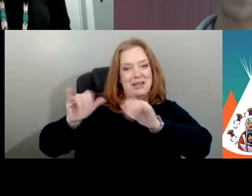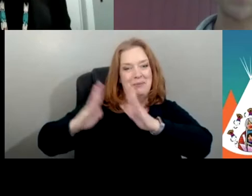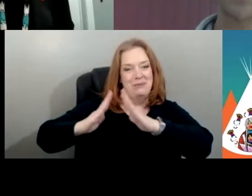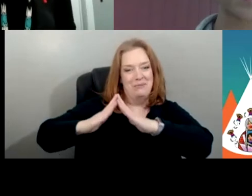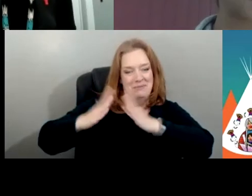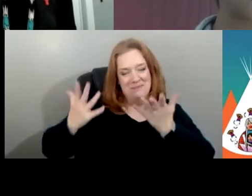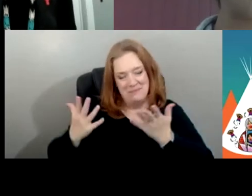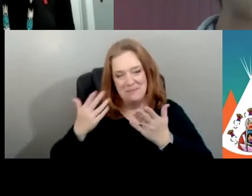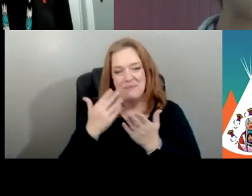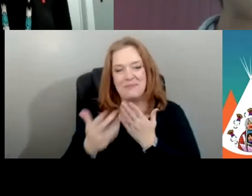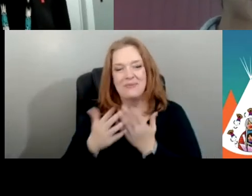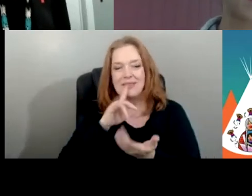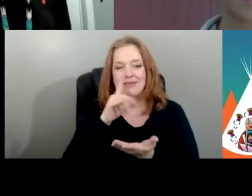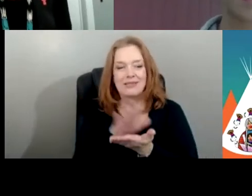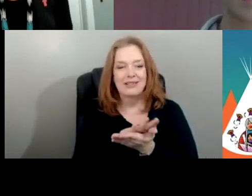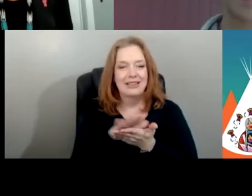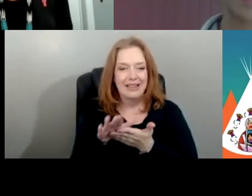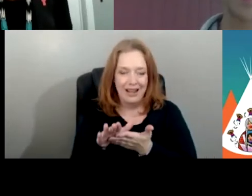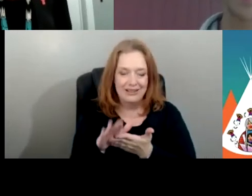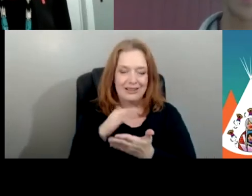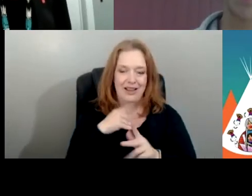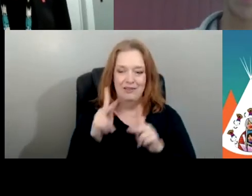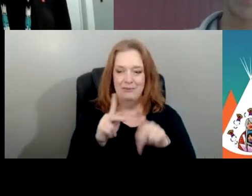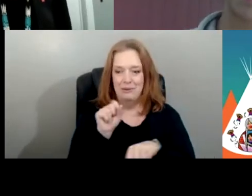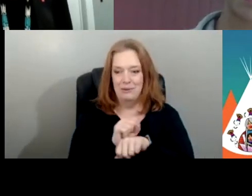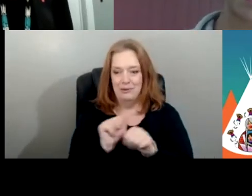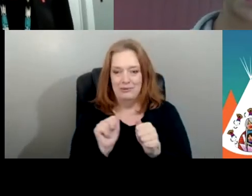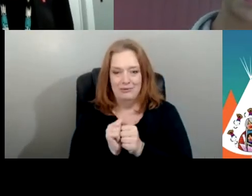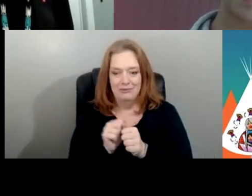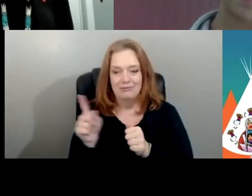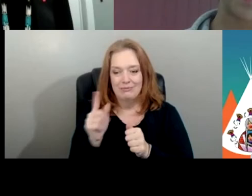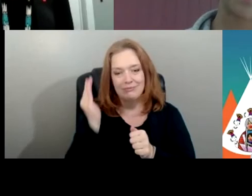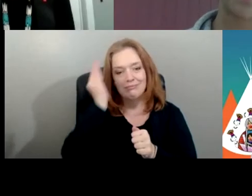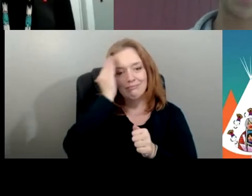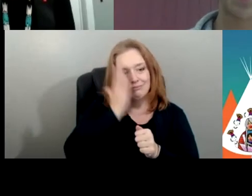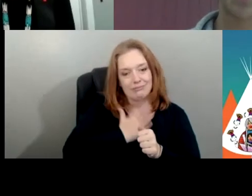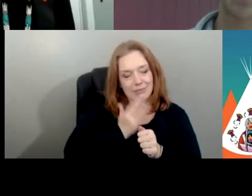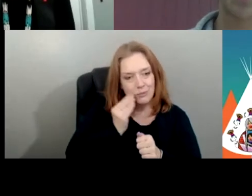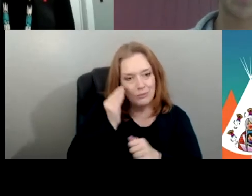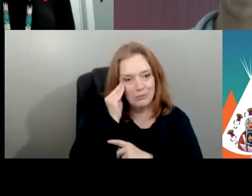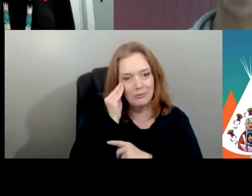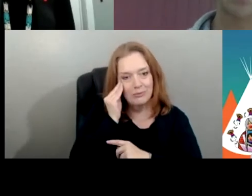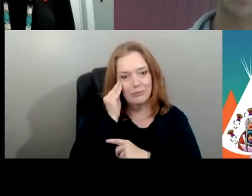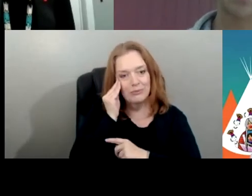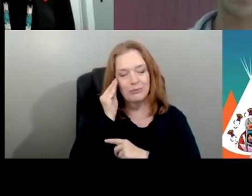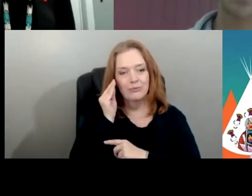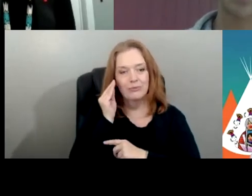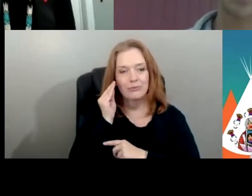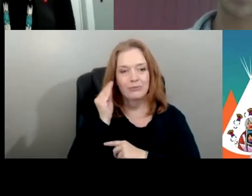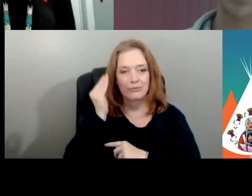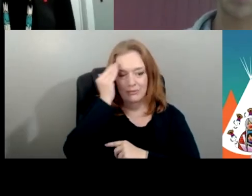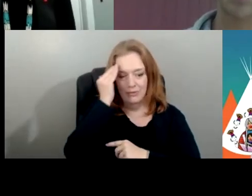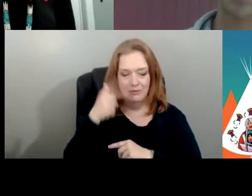So it's really nice to have people to work with that know my home and know where